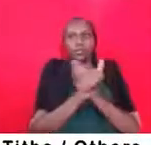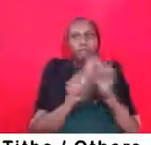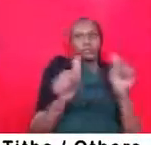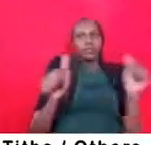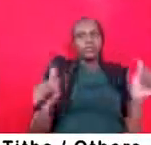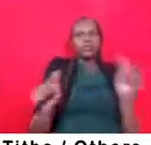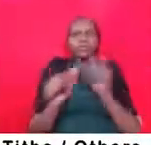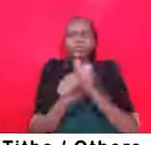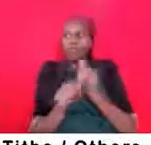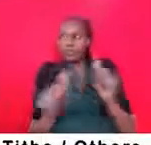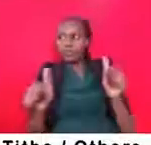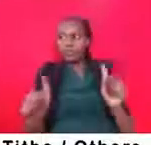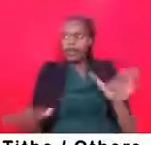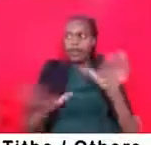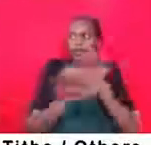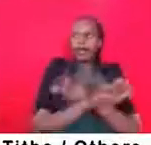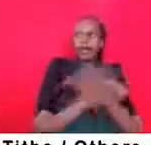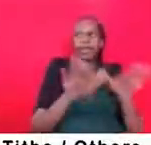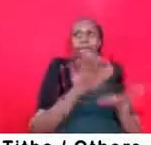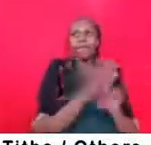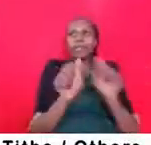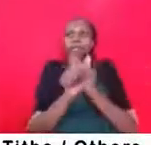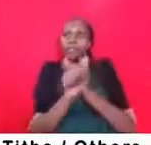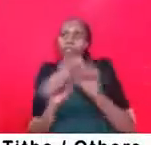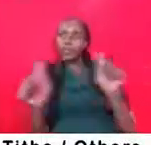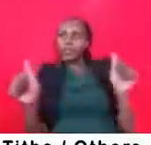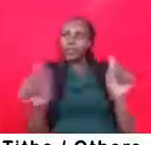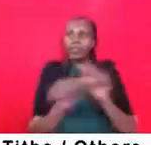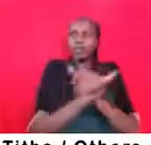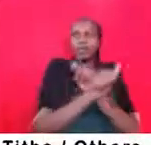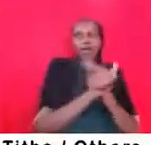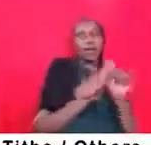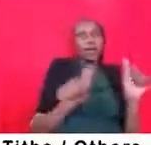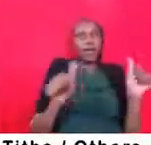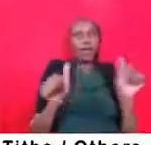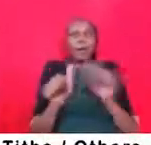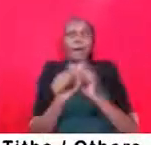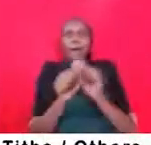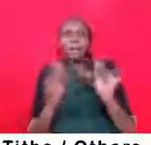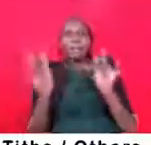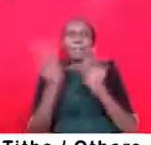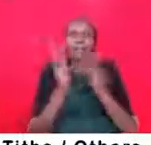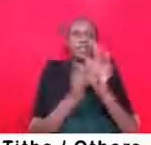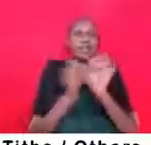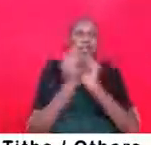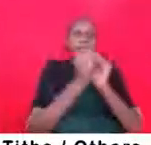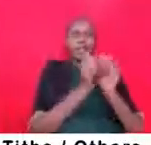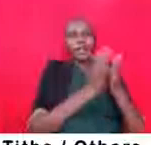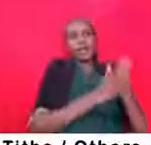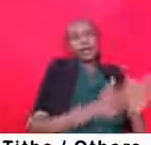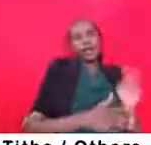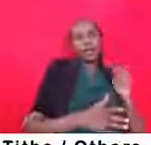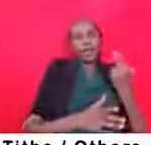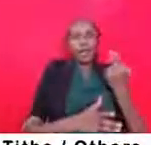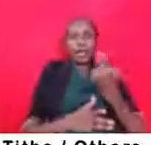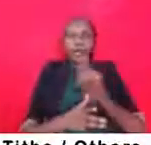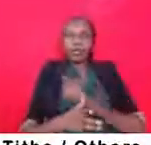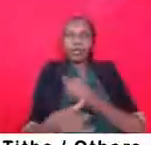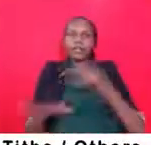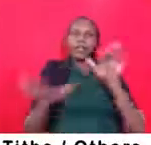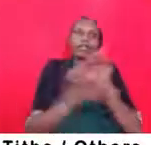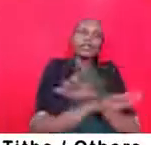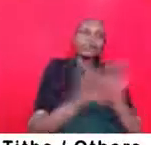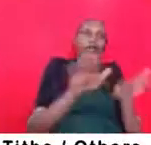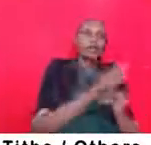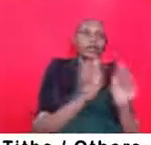sawa. Oh, mambo sawa sawa. Yes, what he was